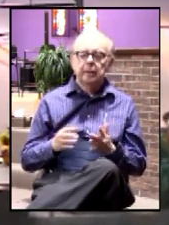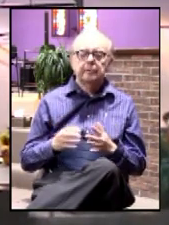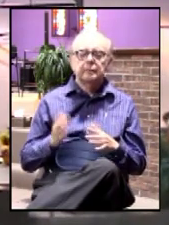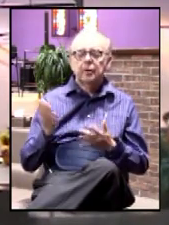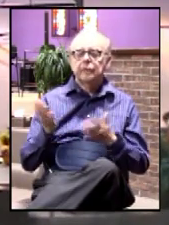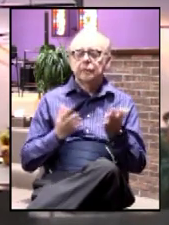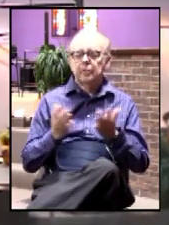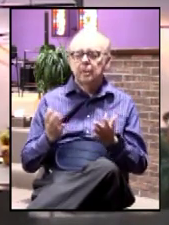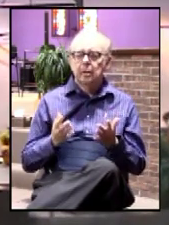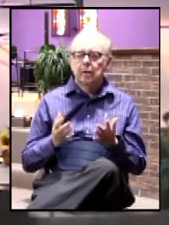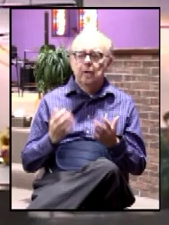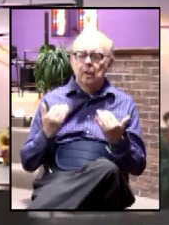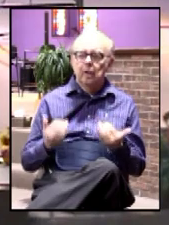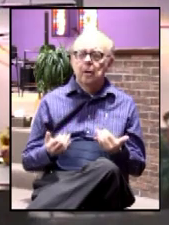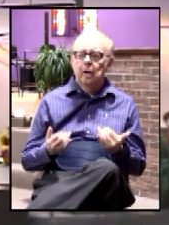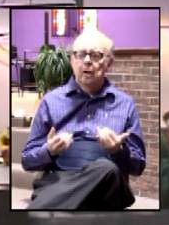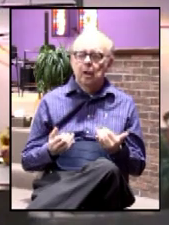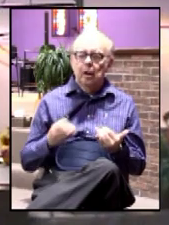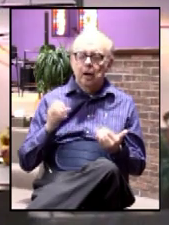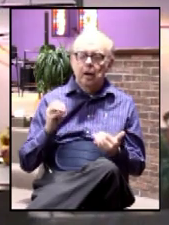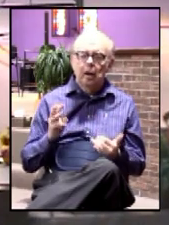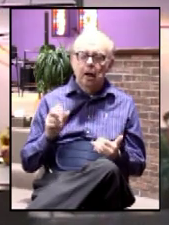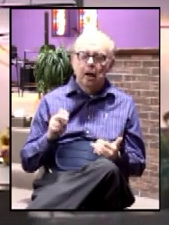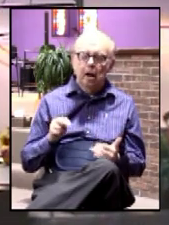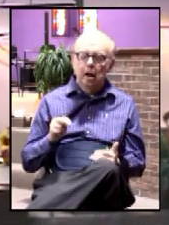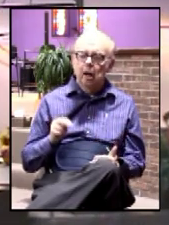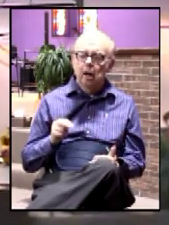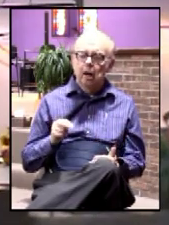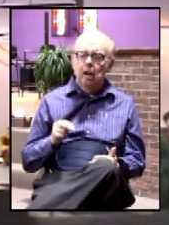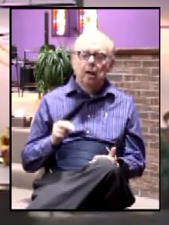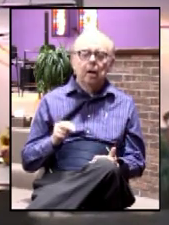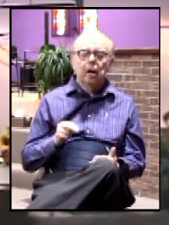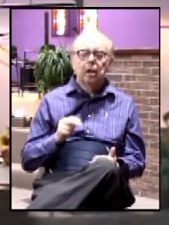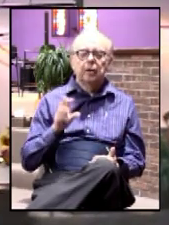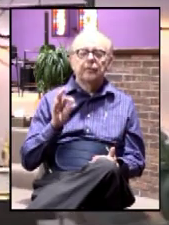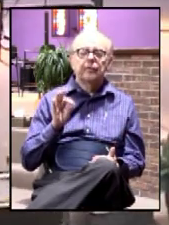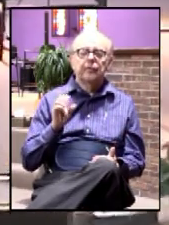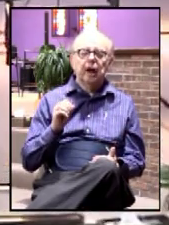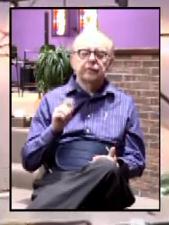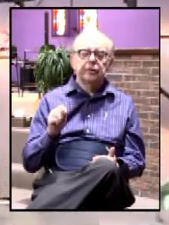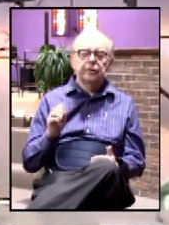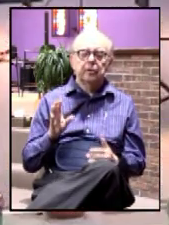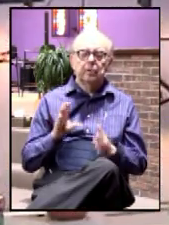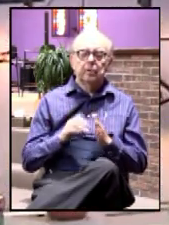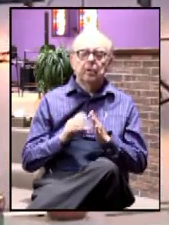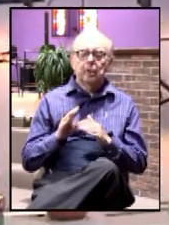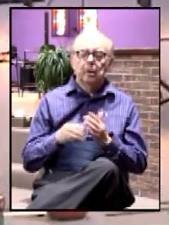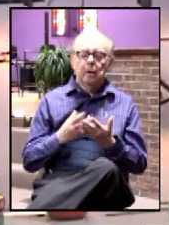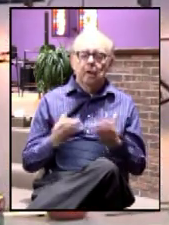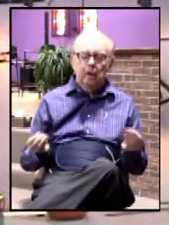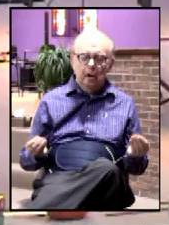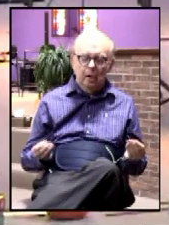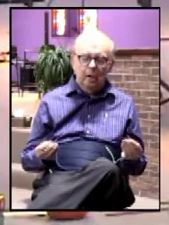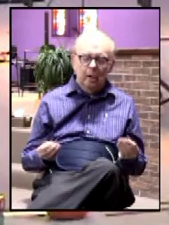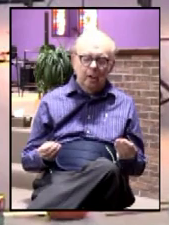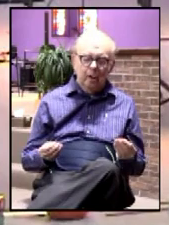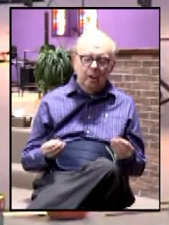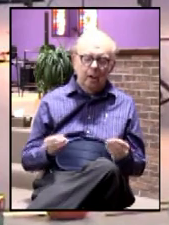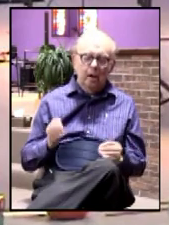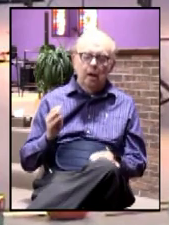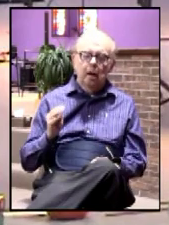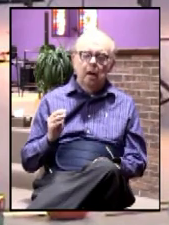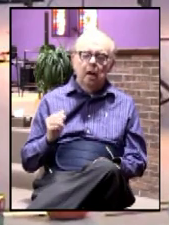service? They now own Fox, all of Fox's movies. They also own all of